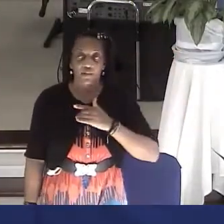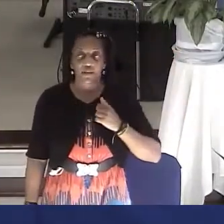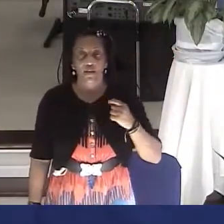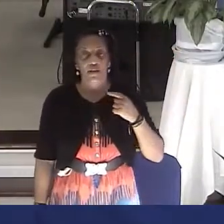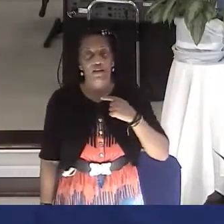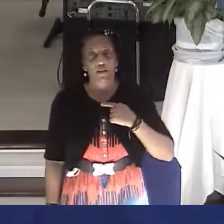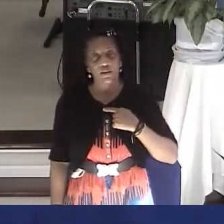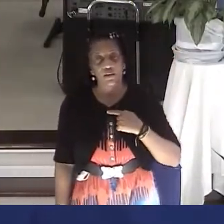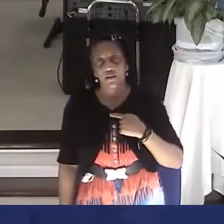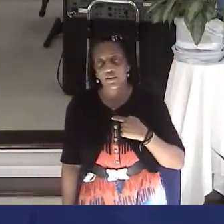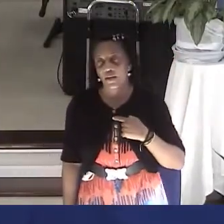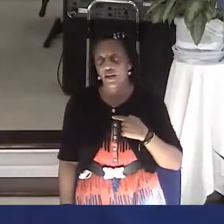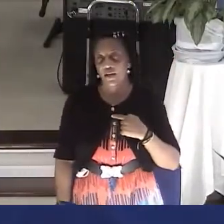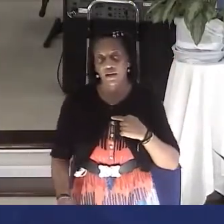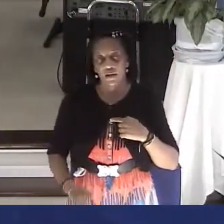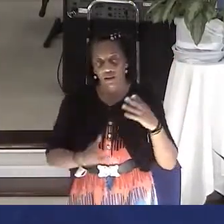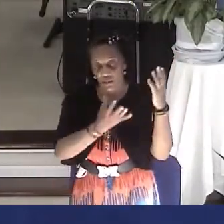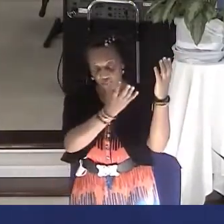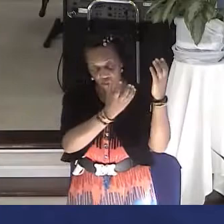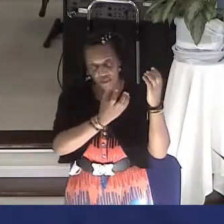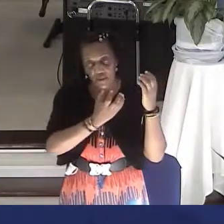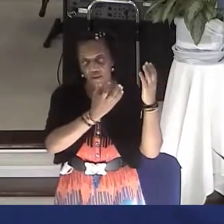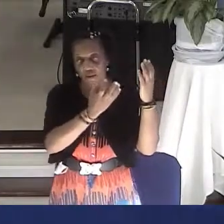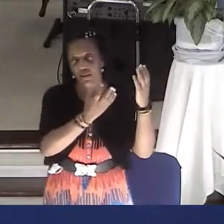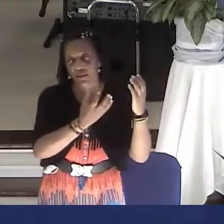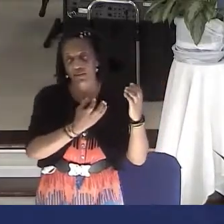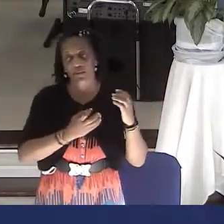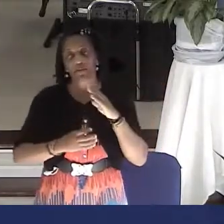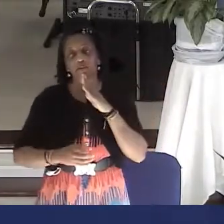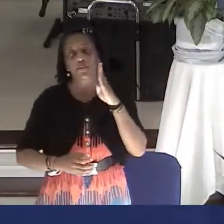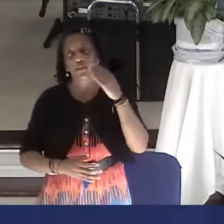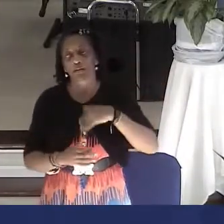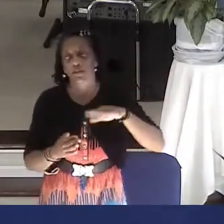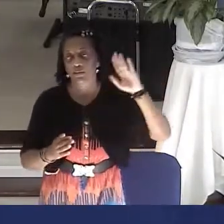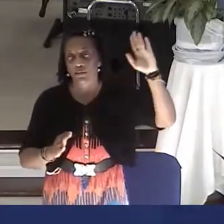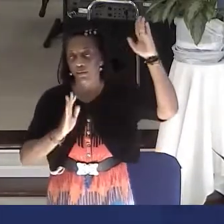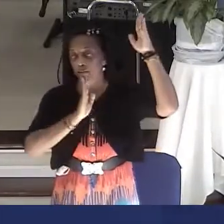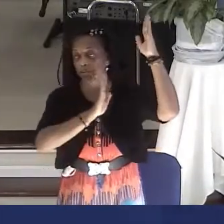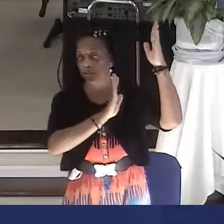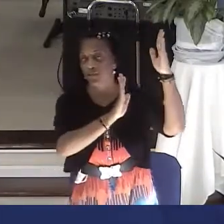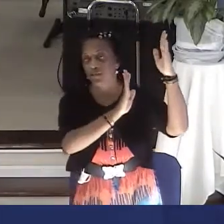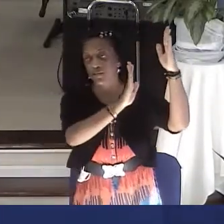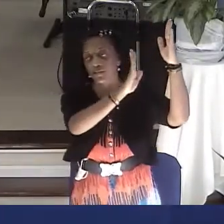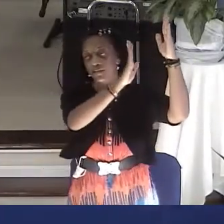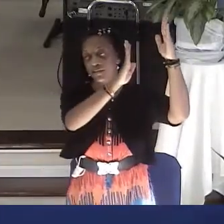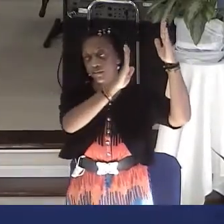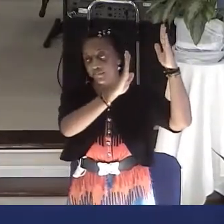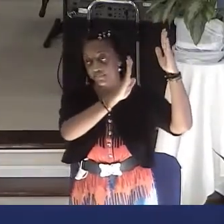and I long to be in your